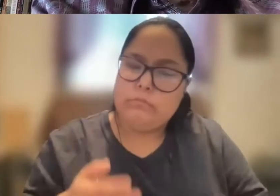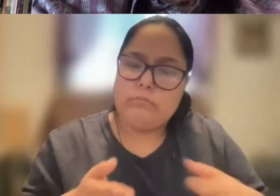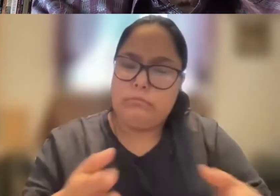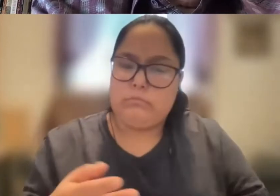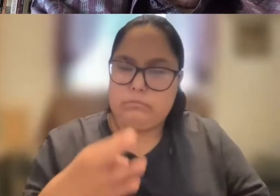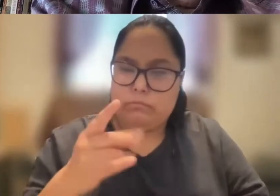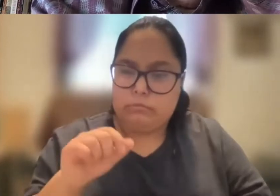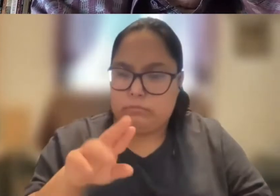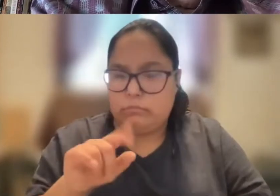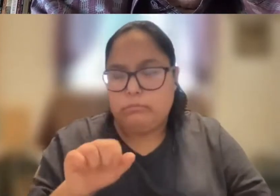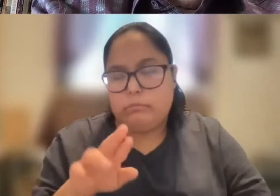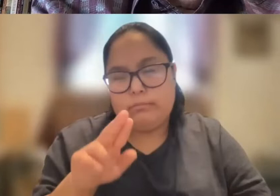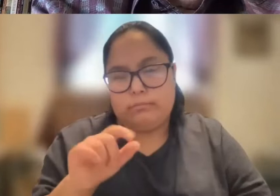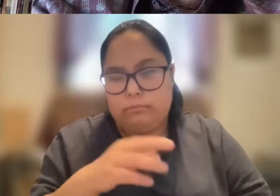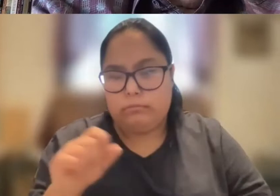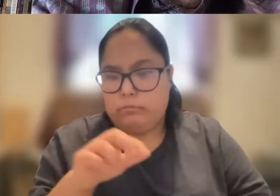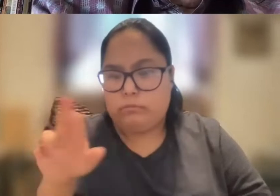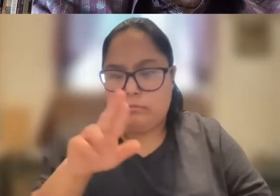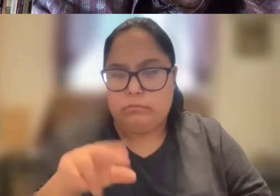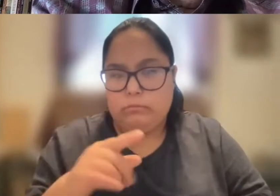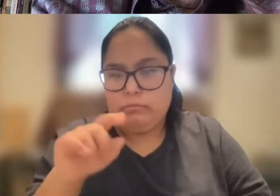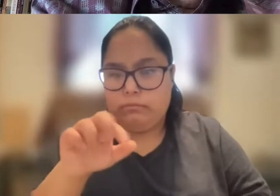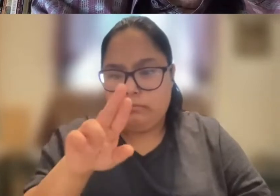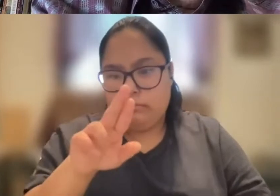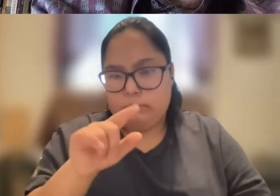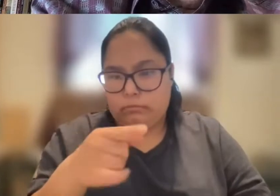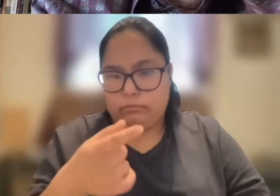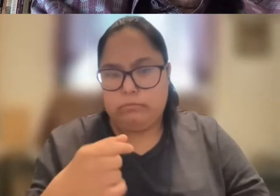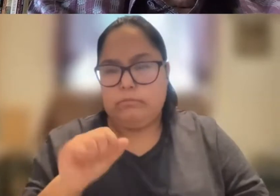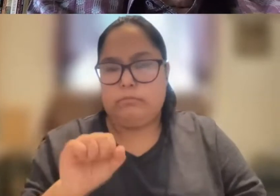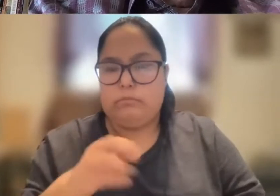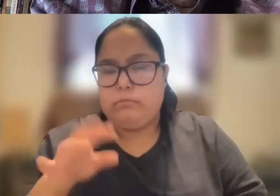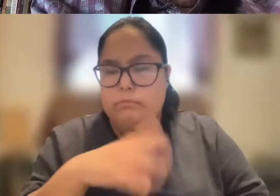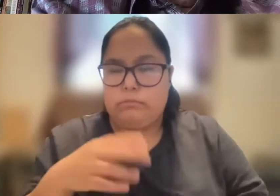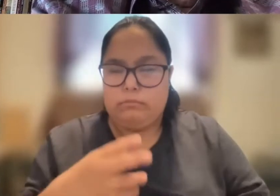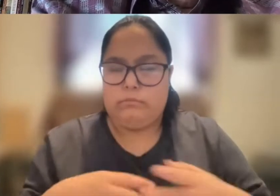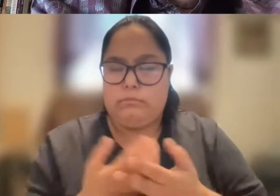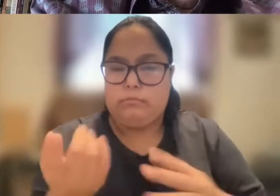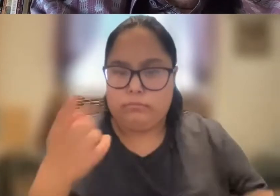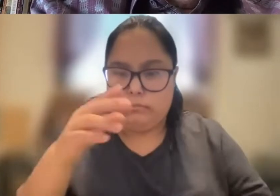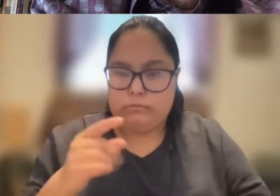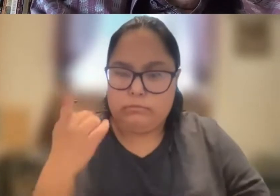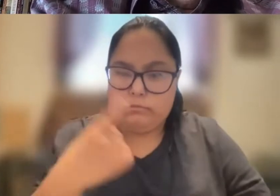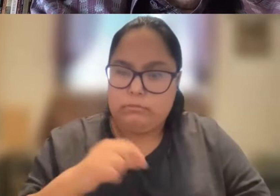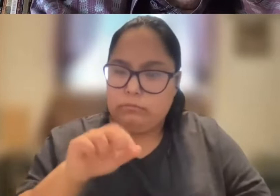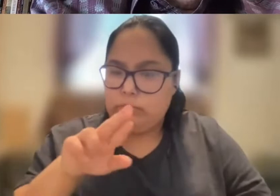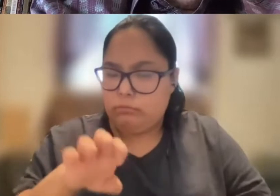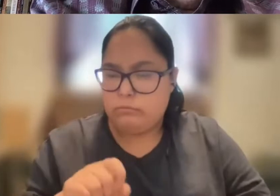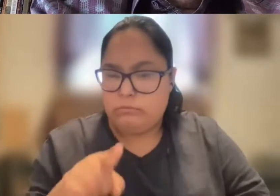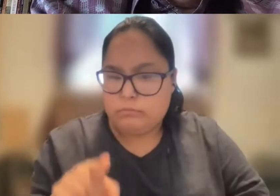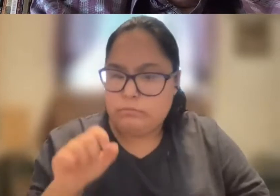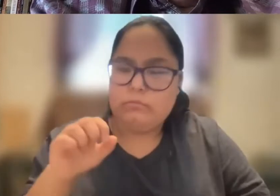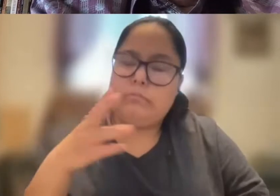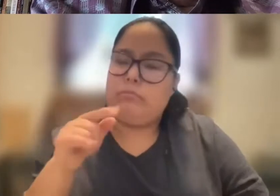you're a disgrace, you're disgusting, you're not what represents the military. How dare you embarrass me?